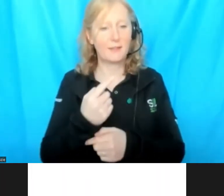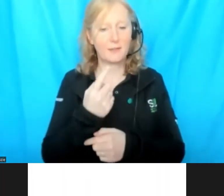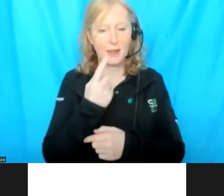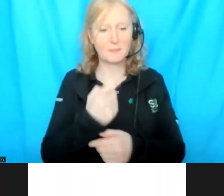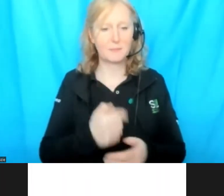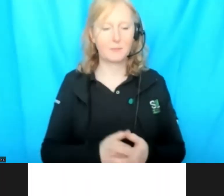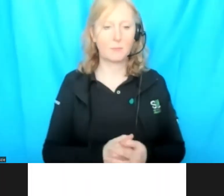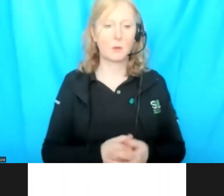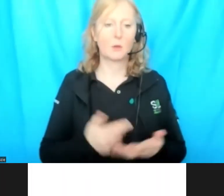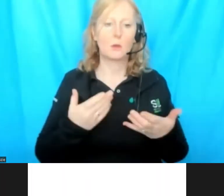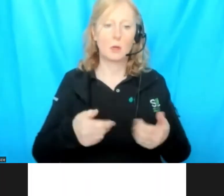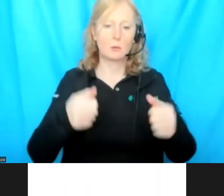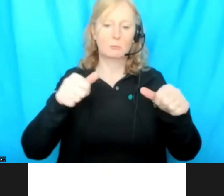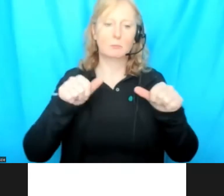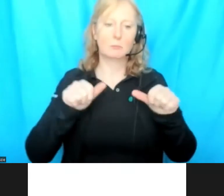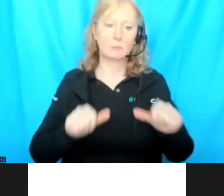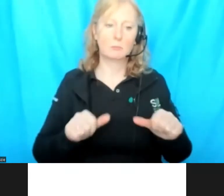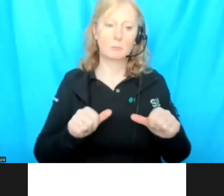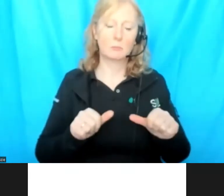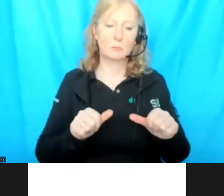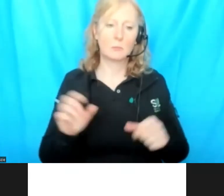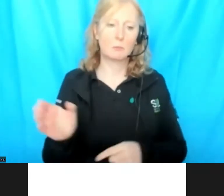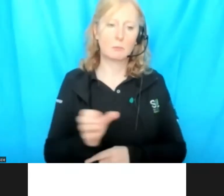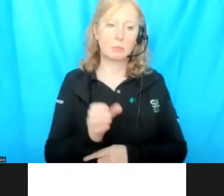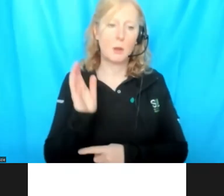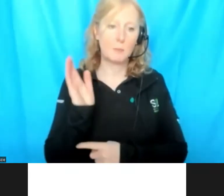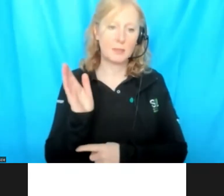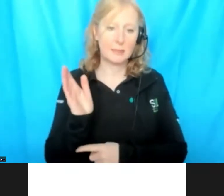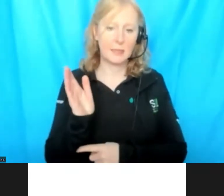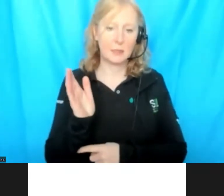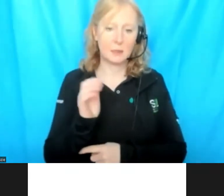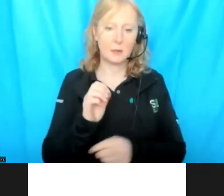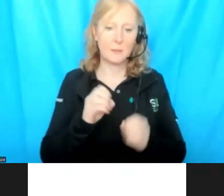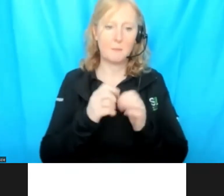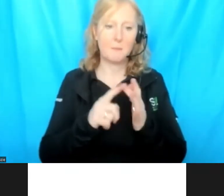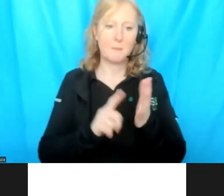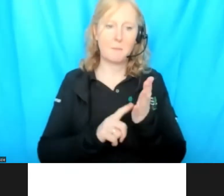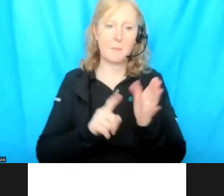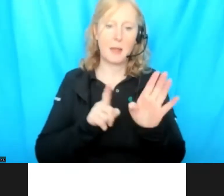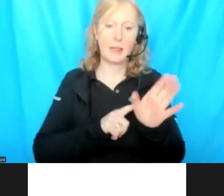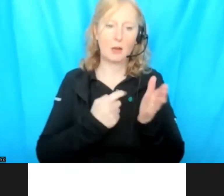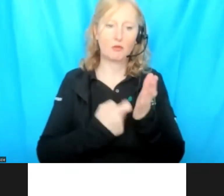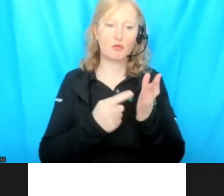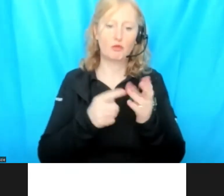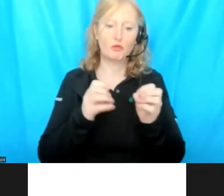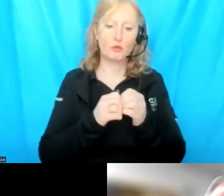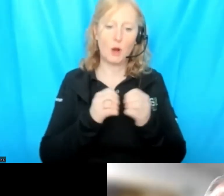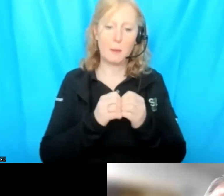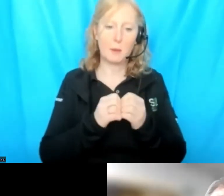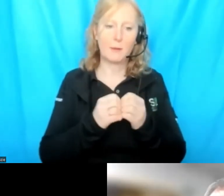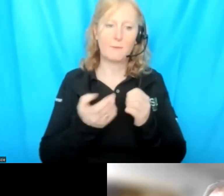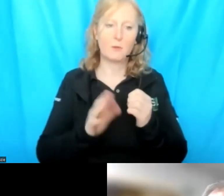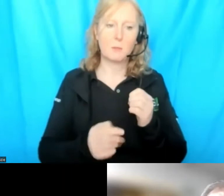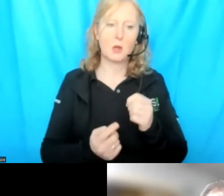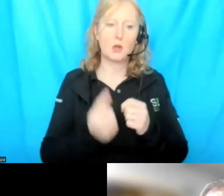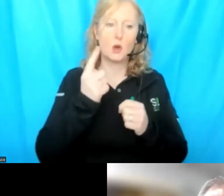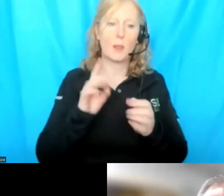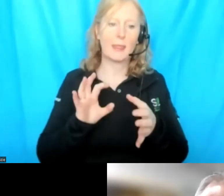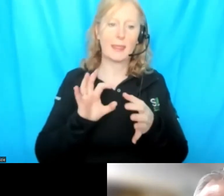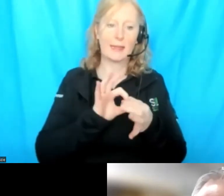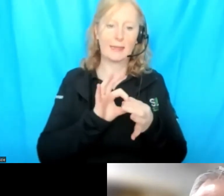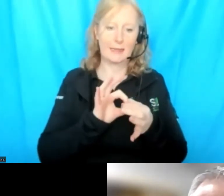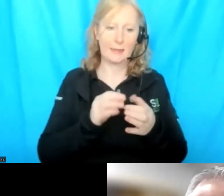move on now to the next presenter, and I'll hand over to Billy Robb from NorthLink. Billy, over to you. Yeah,